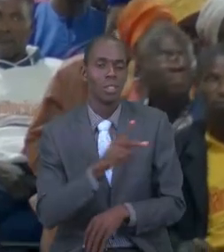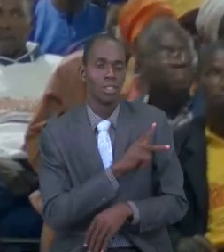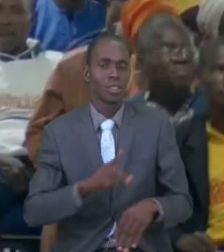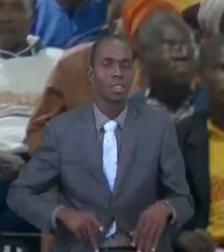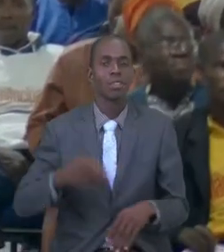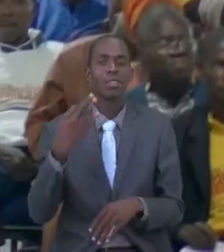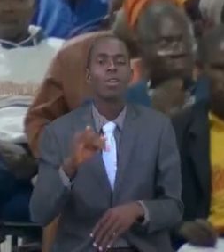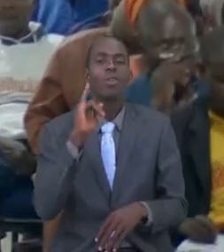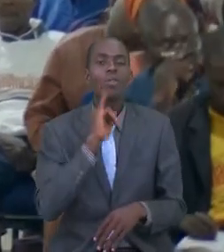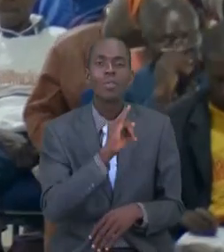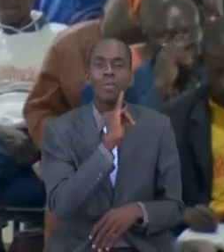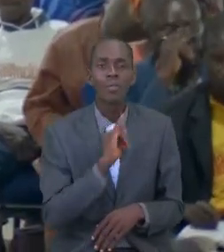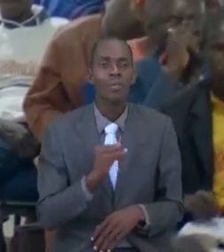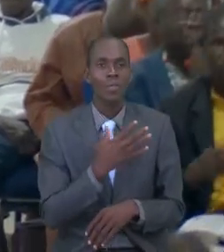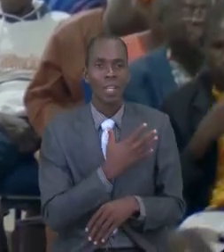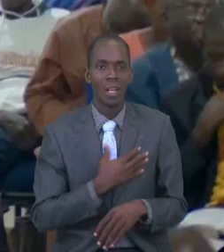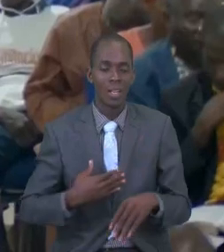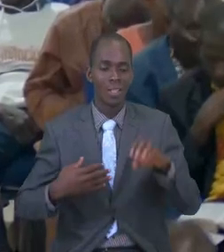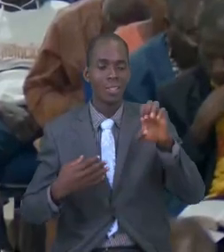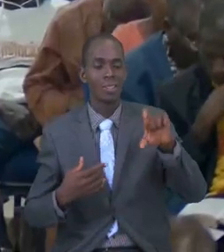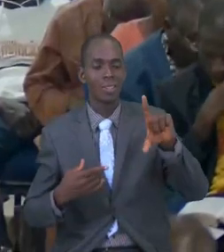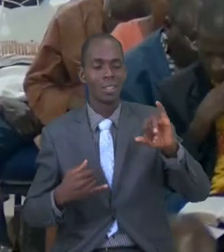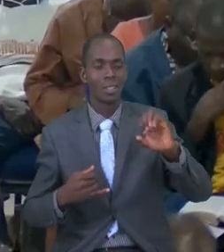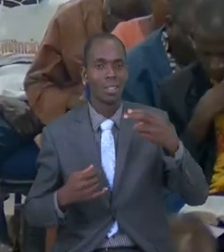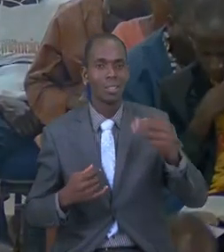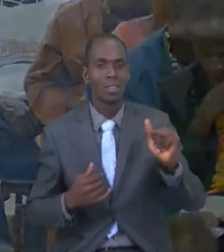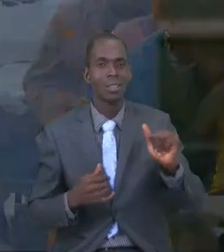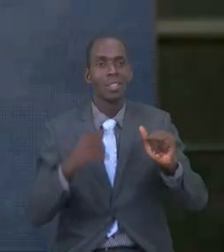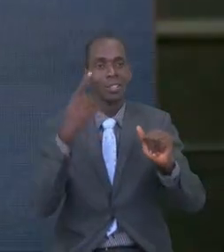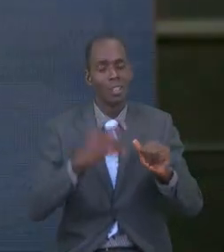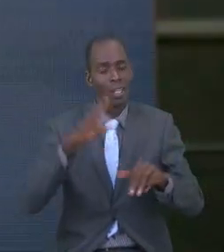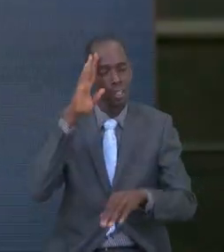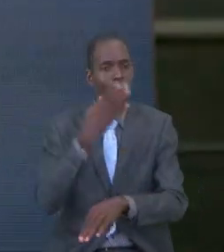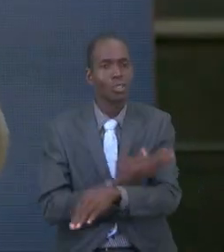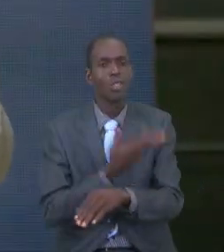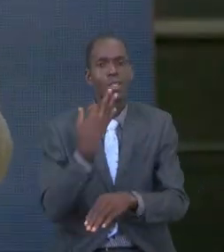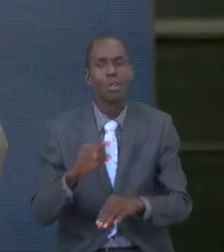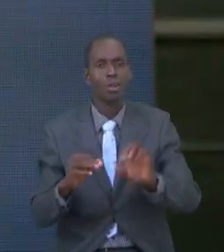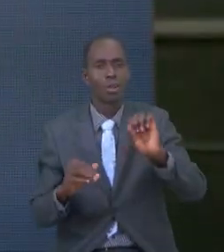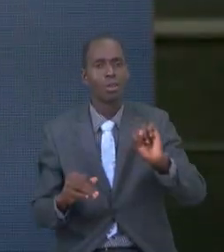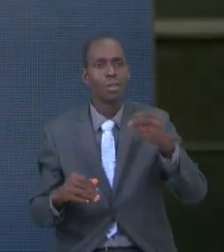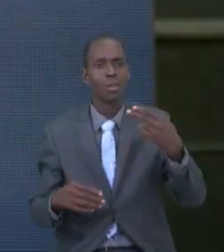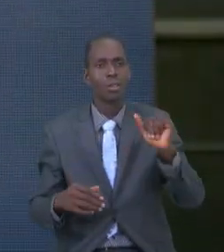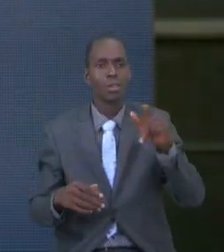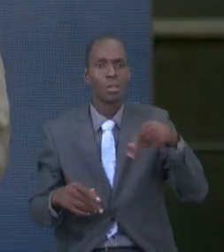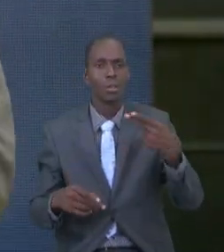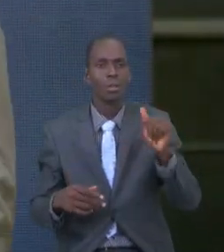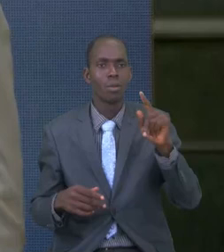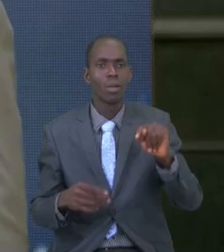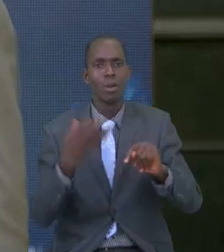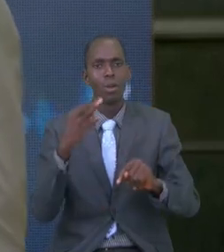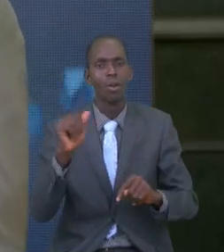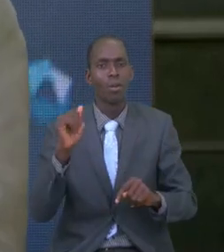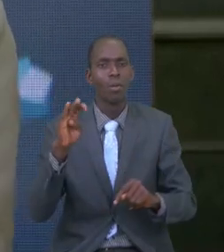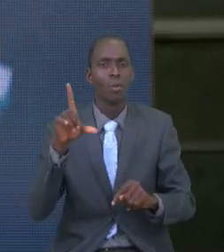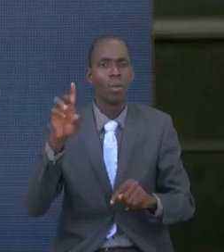Now, and Elisha, the son of Shaphat, of Abel Meholah, shall